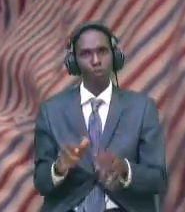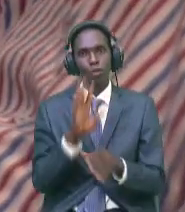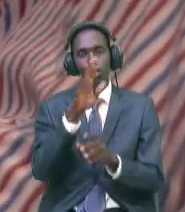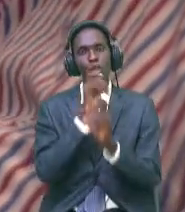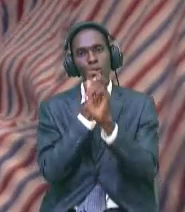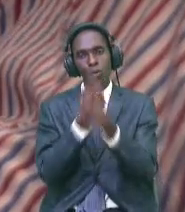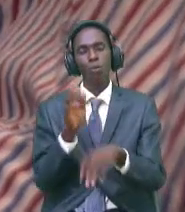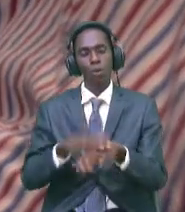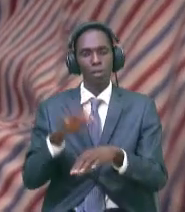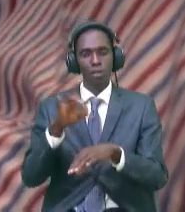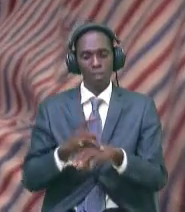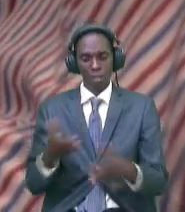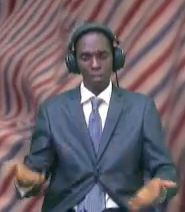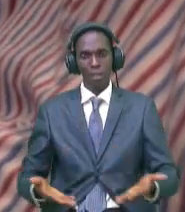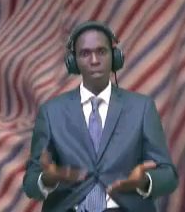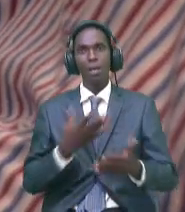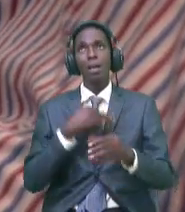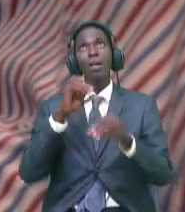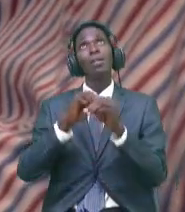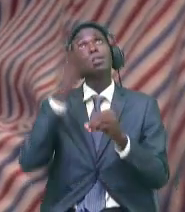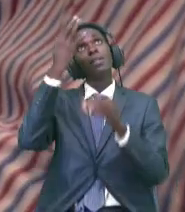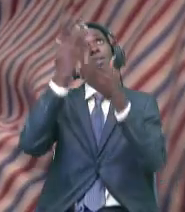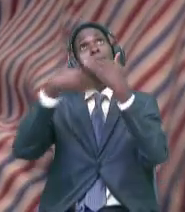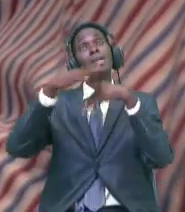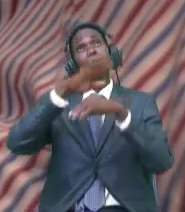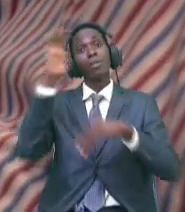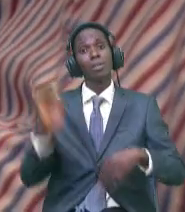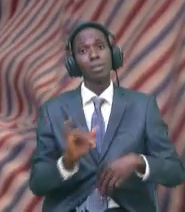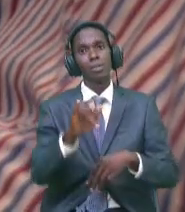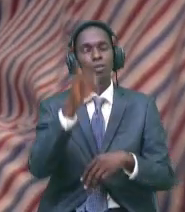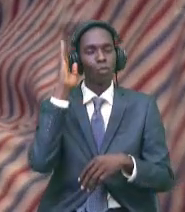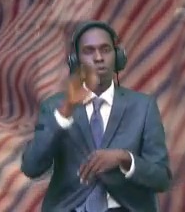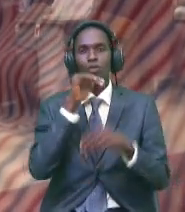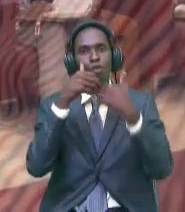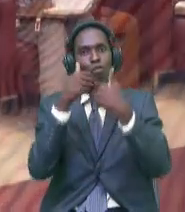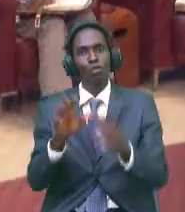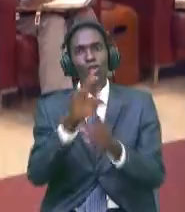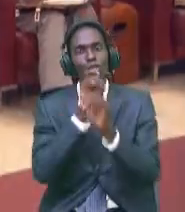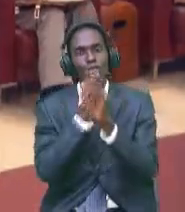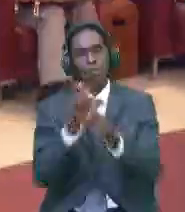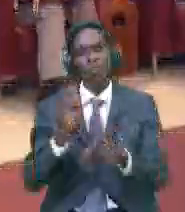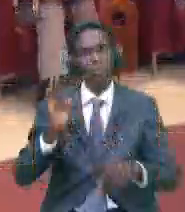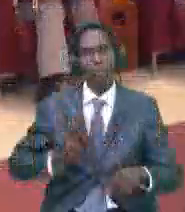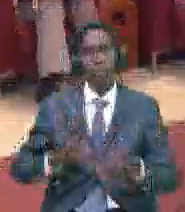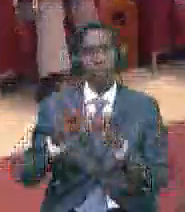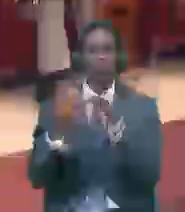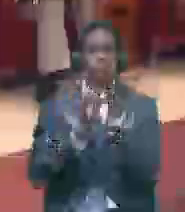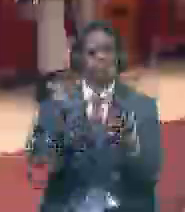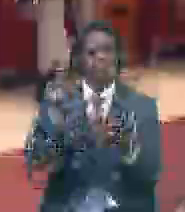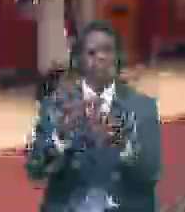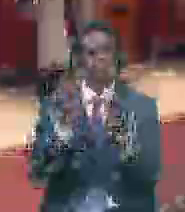on earth, and there in eternity, you will not lose your reward in Jesus' name. Matthew